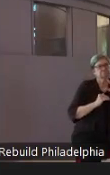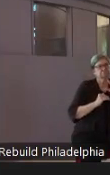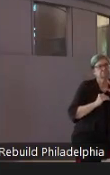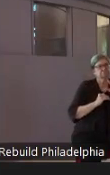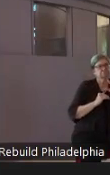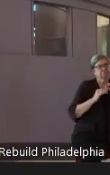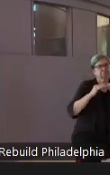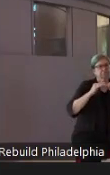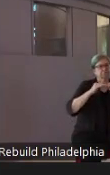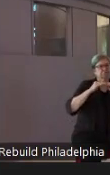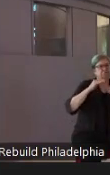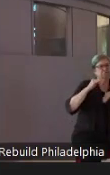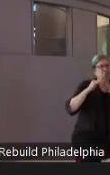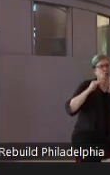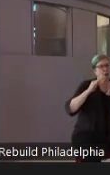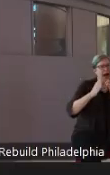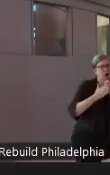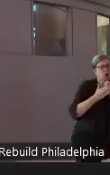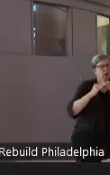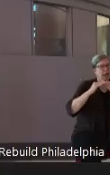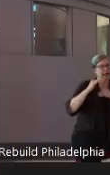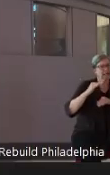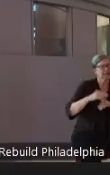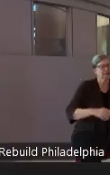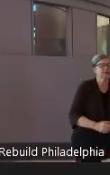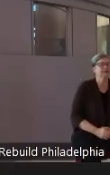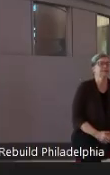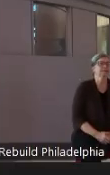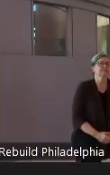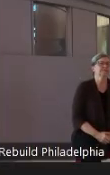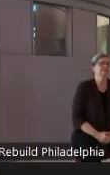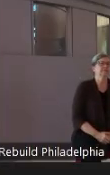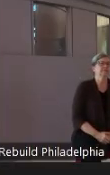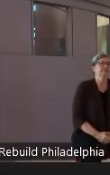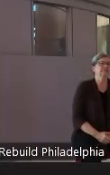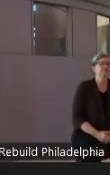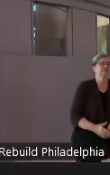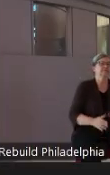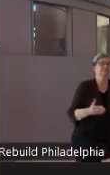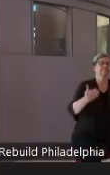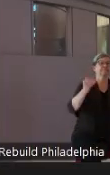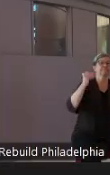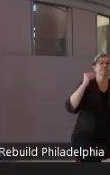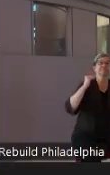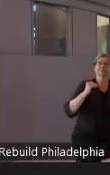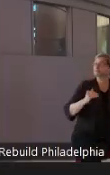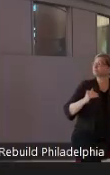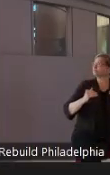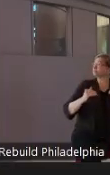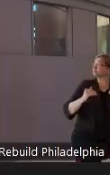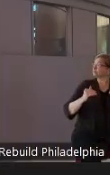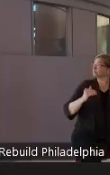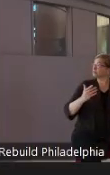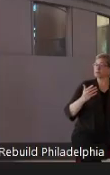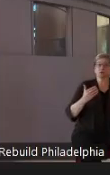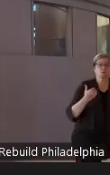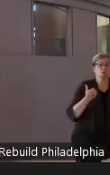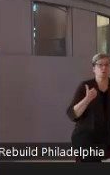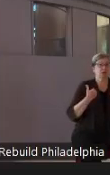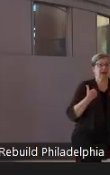little bit less than an hour. Okay, and then we'll have